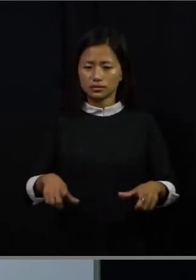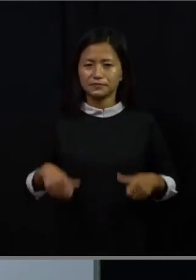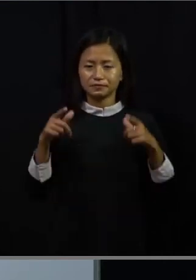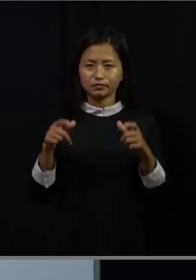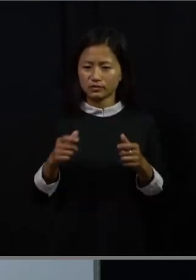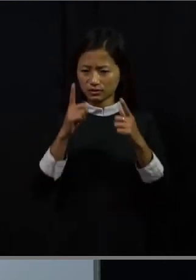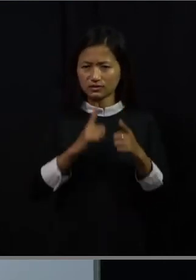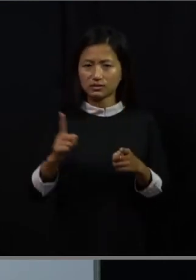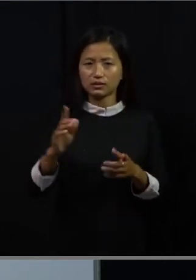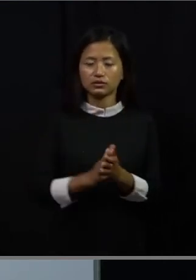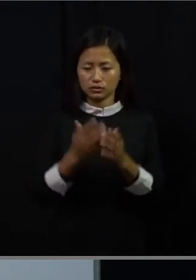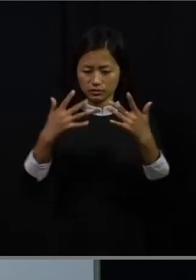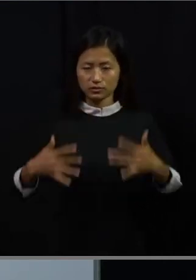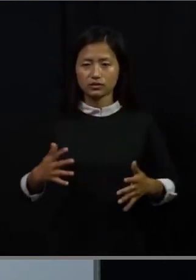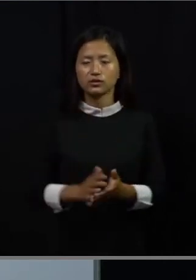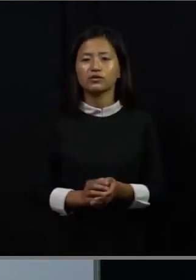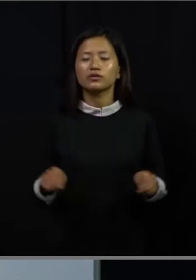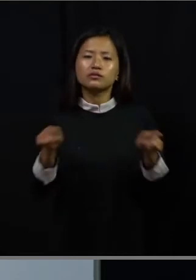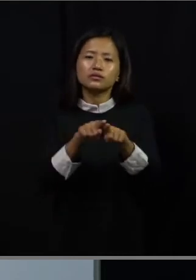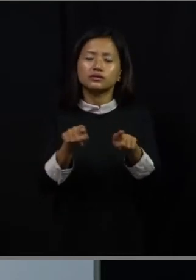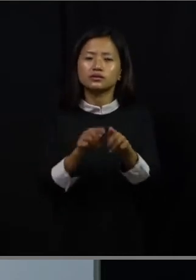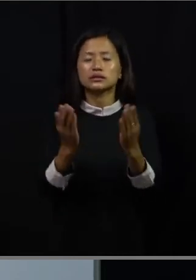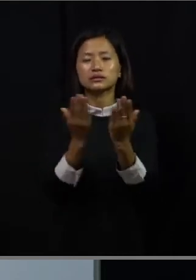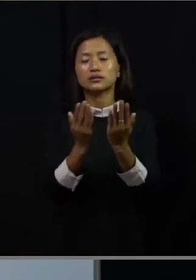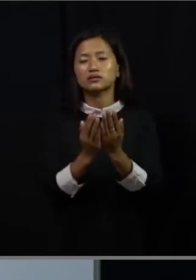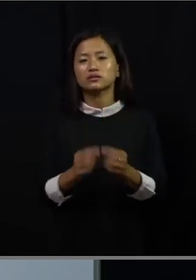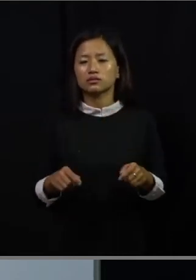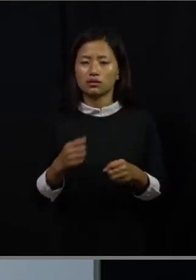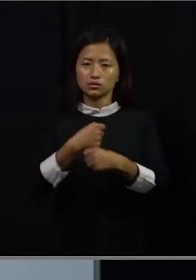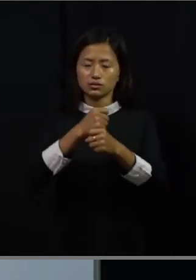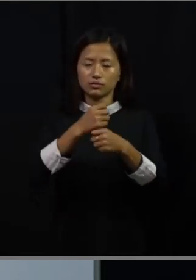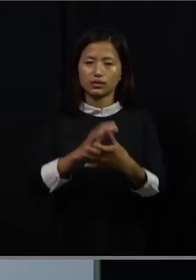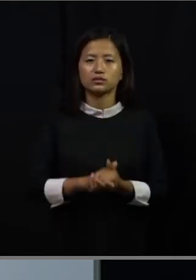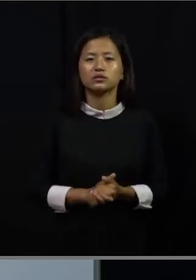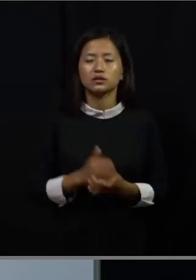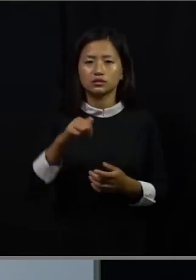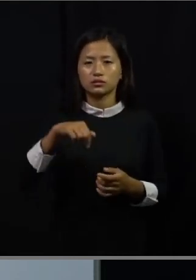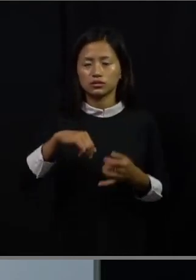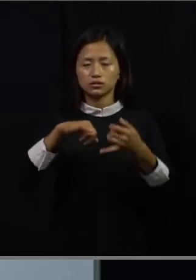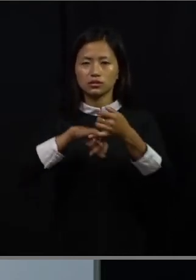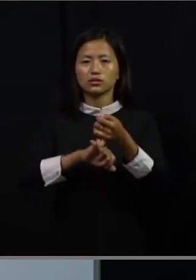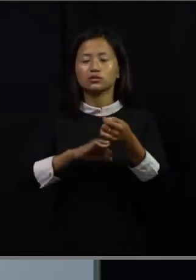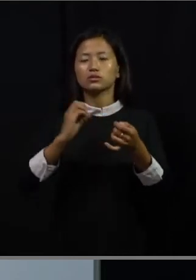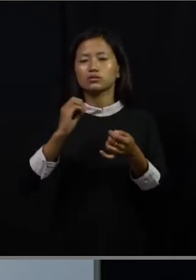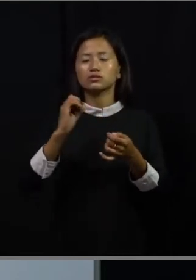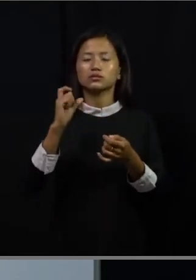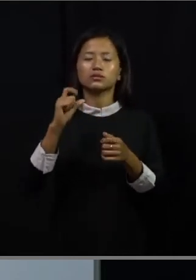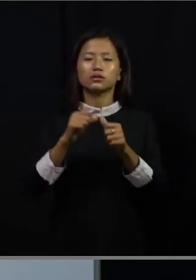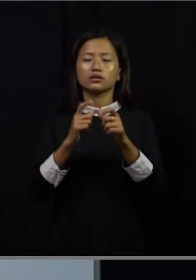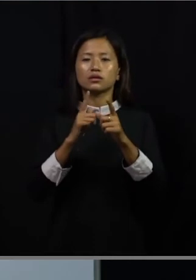that particular family, right? So those kind of relative studies are also made under this sociology of economic